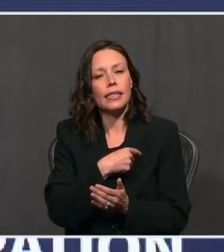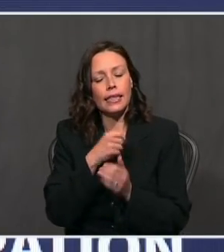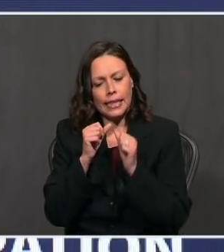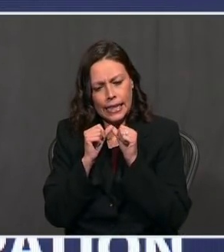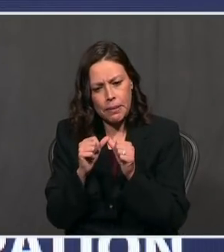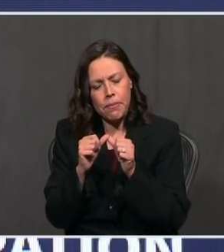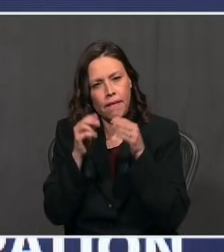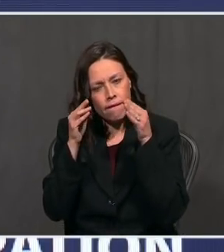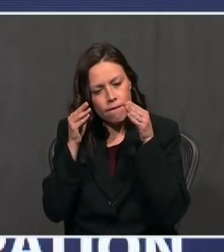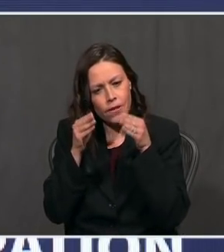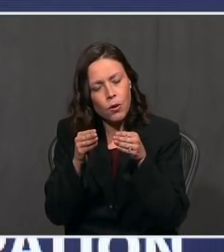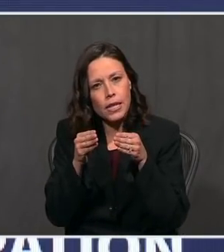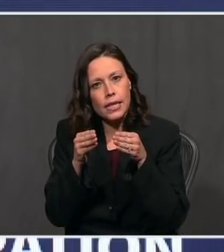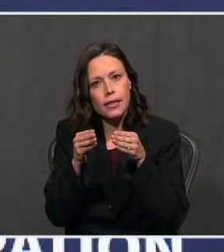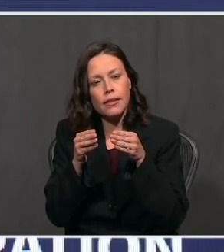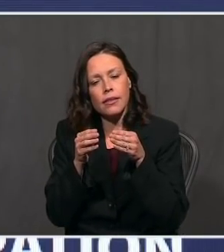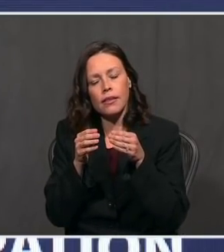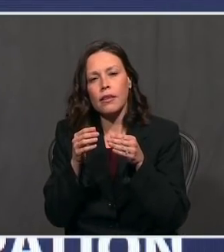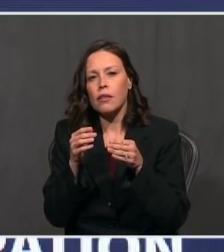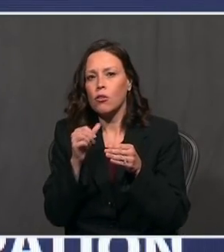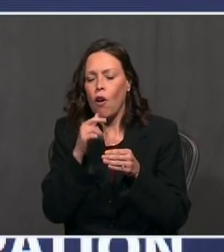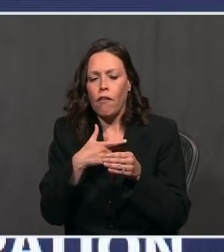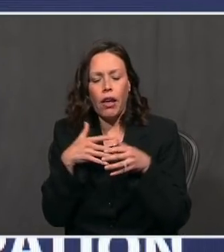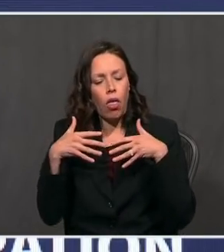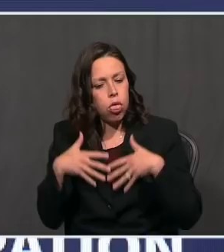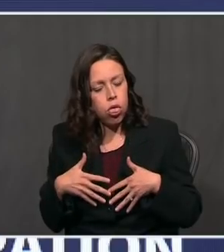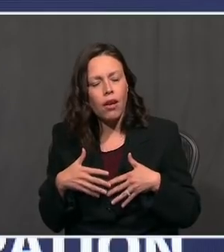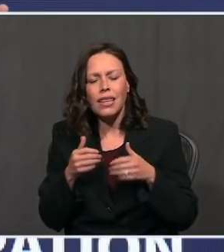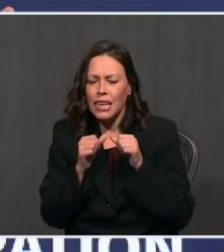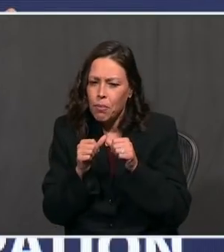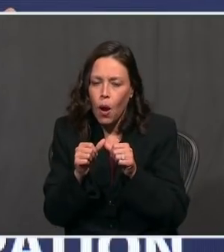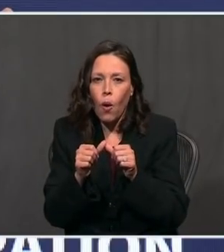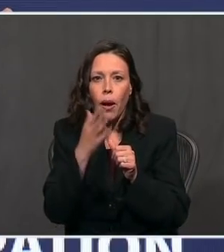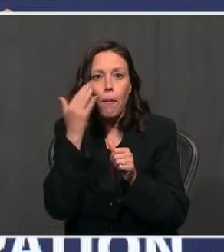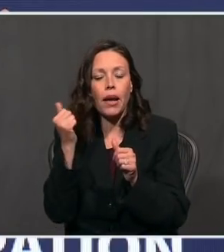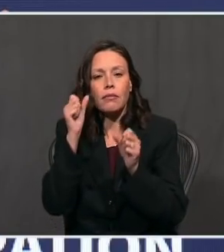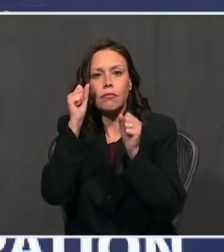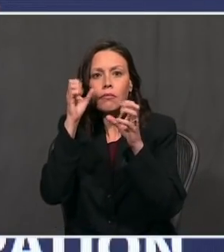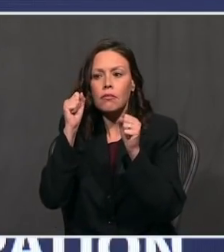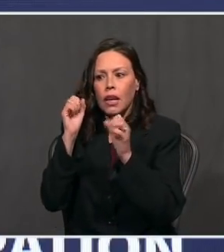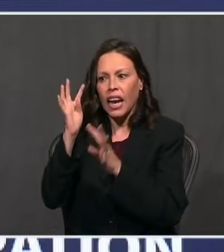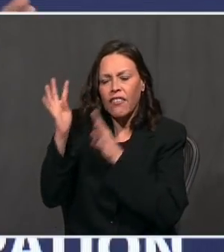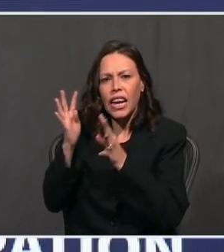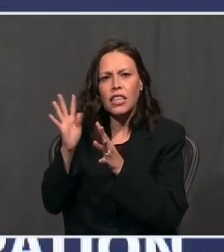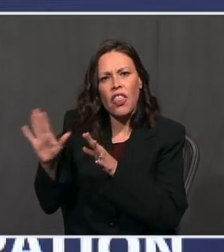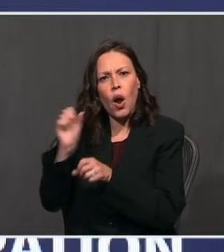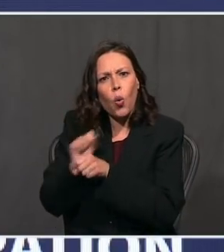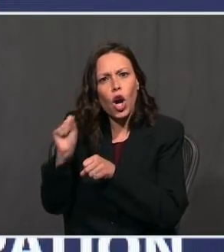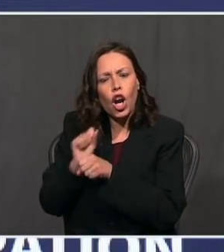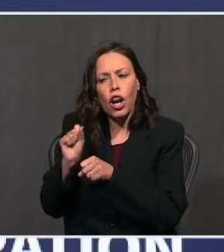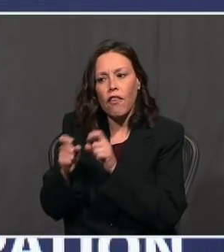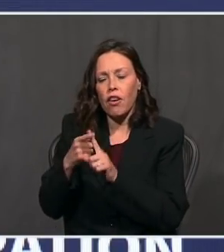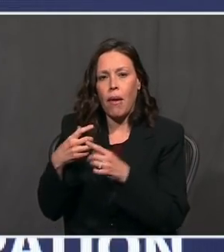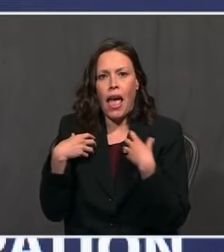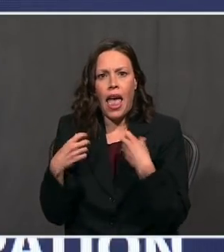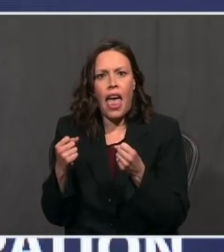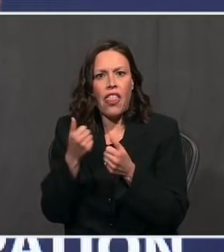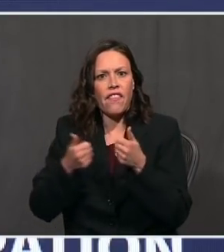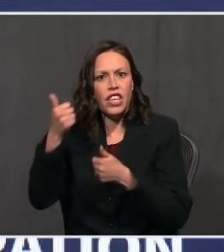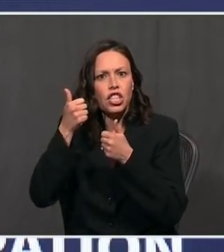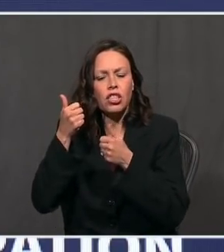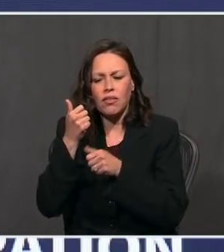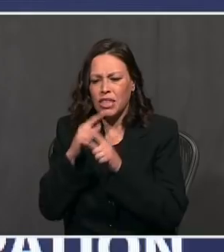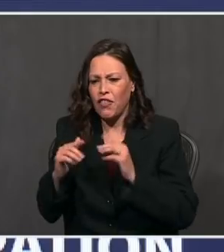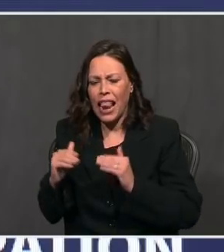stay focused, be encouraged, because of the extraordinary innovation, the dedication of health officials at every level, these